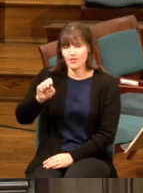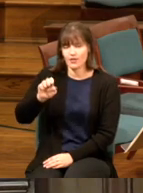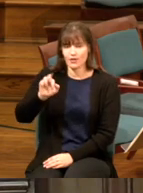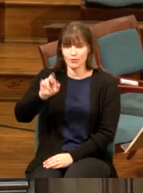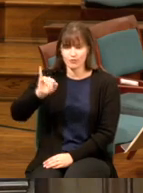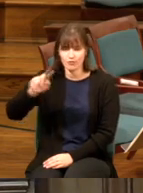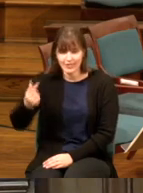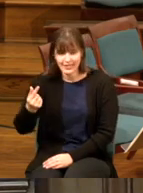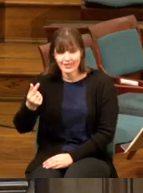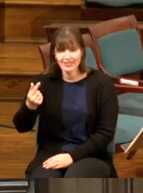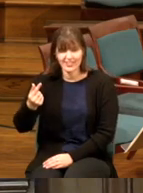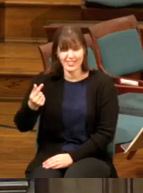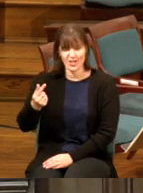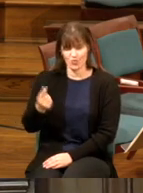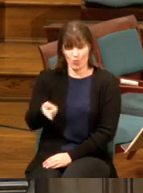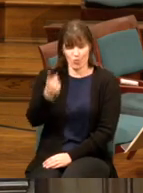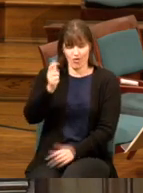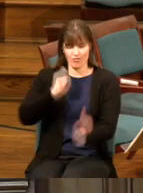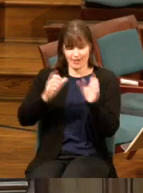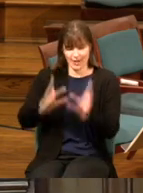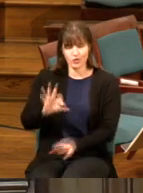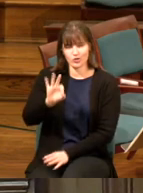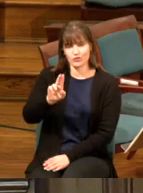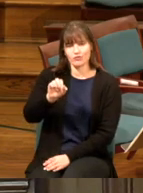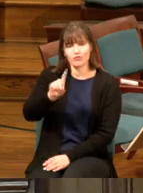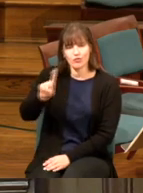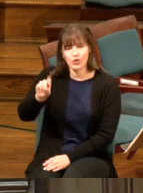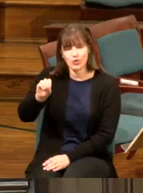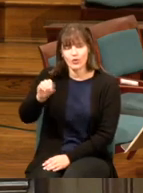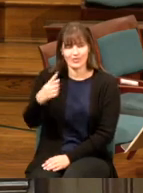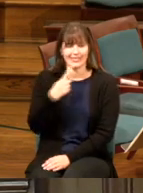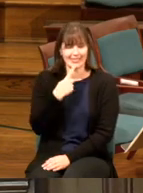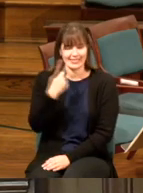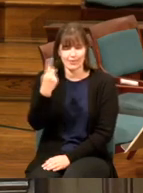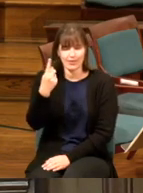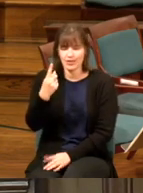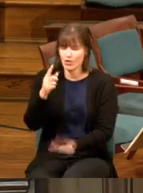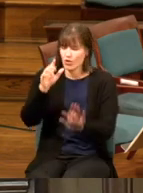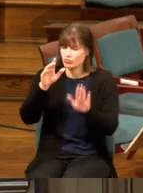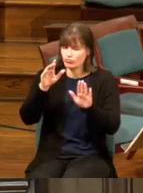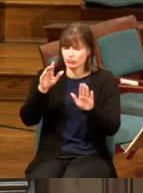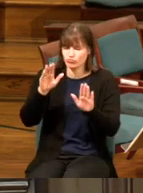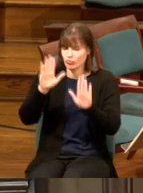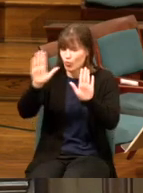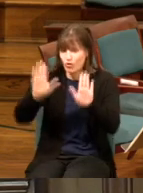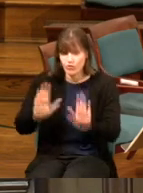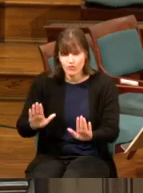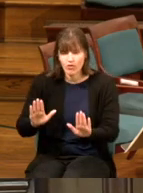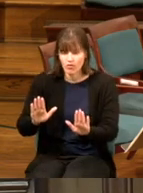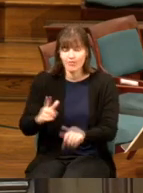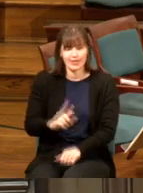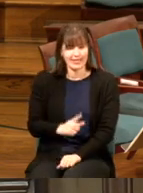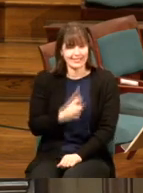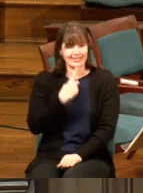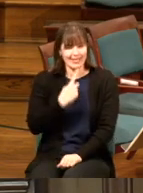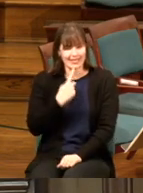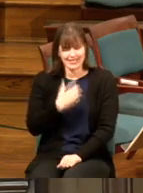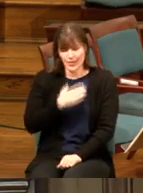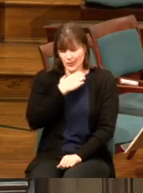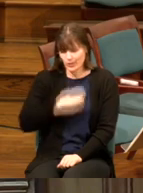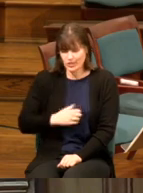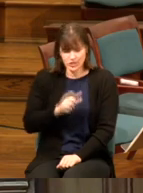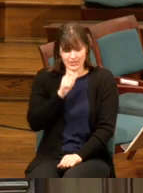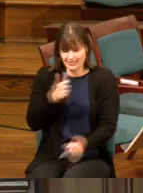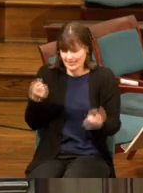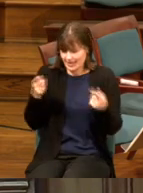I think is one of the most brilliant lines in all of literature. "I wish it need not have happened in